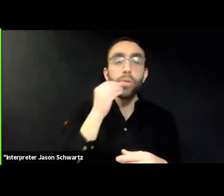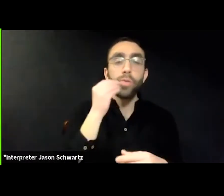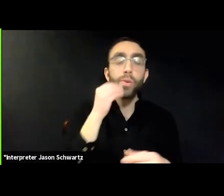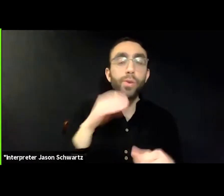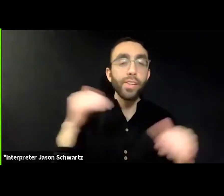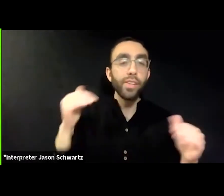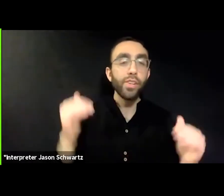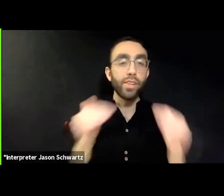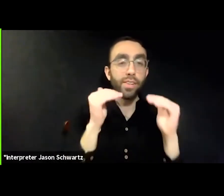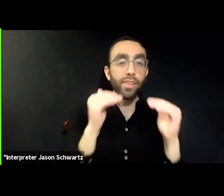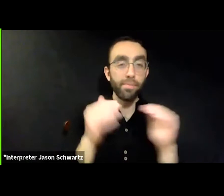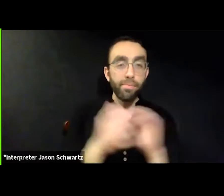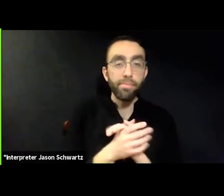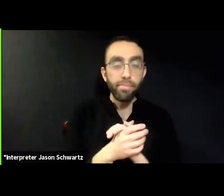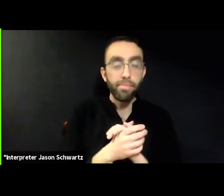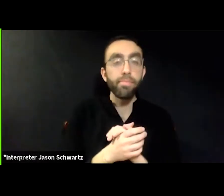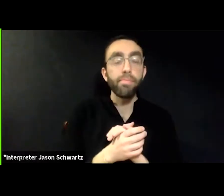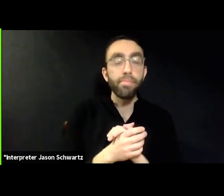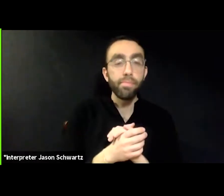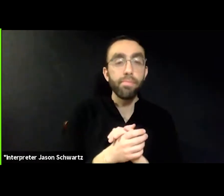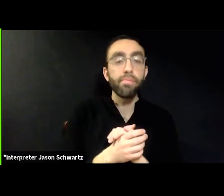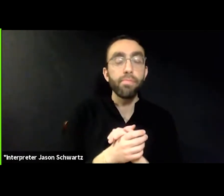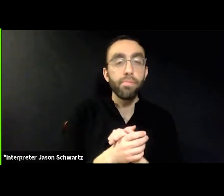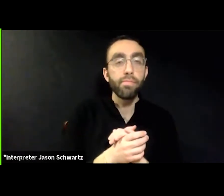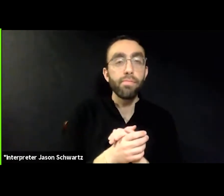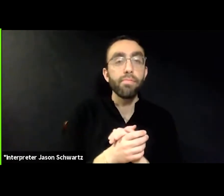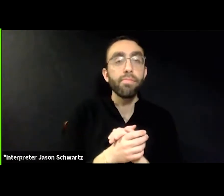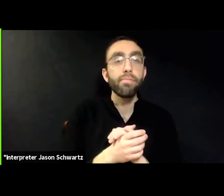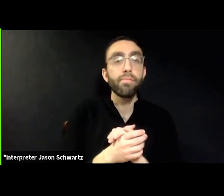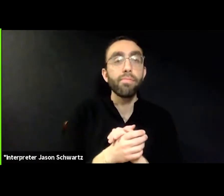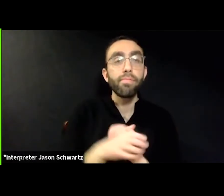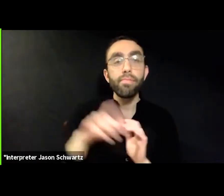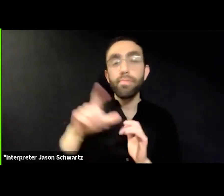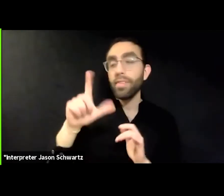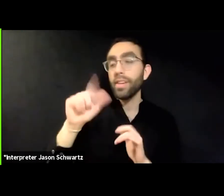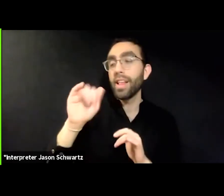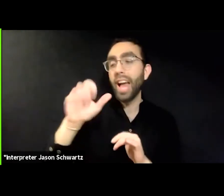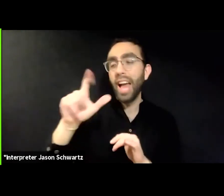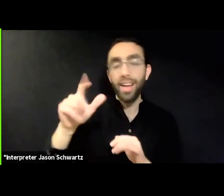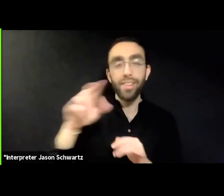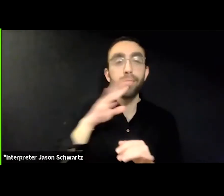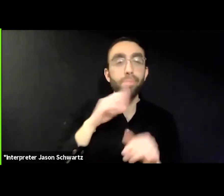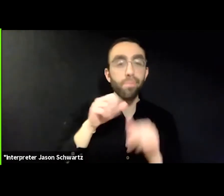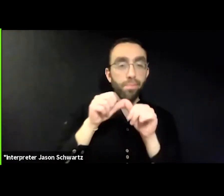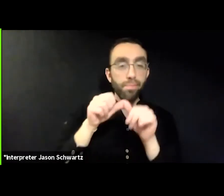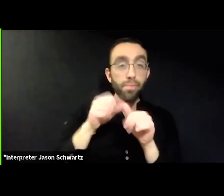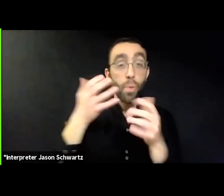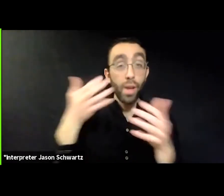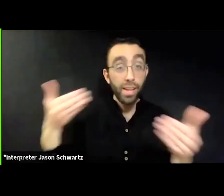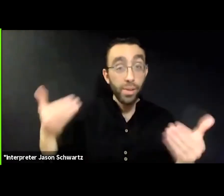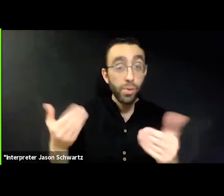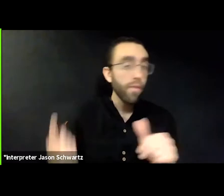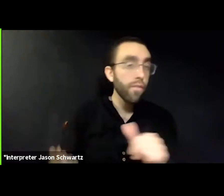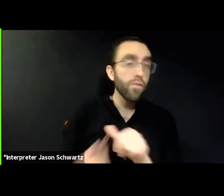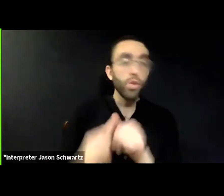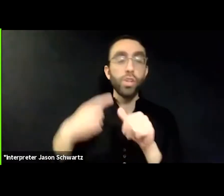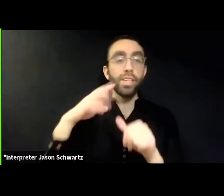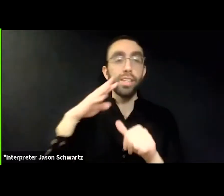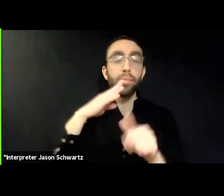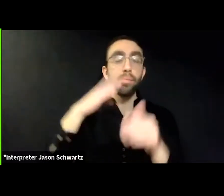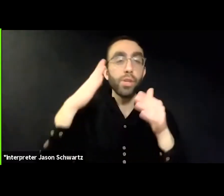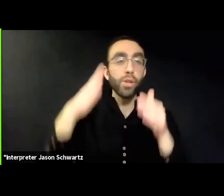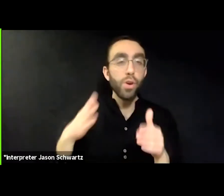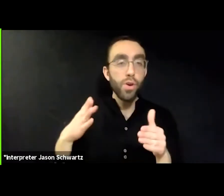be amazing. I wanna introduce you all to our first speaker. Her name